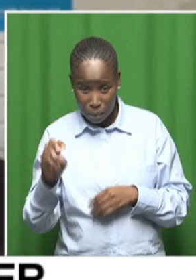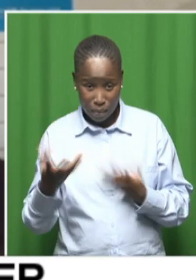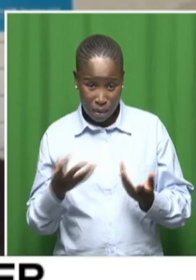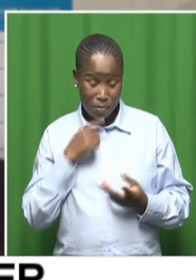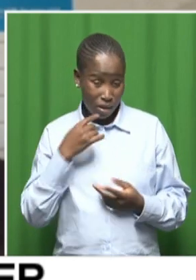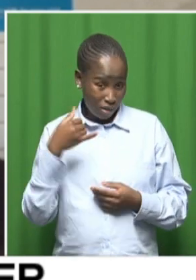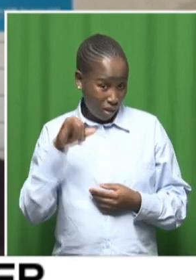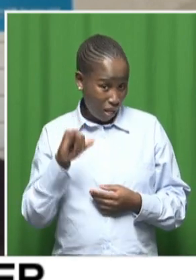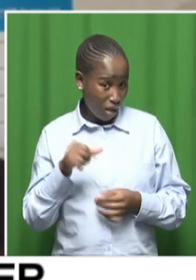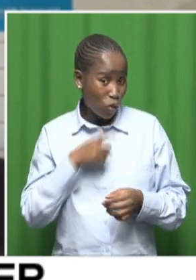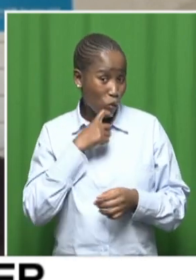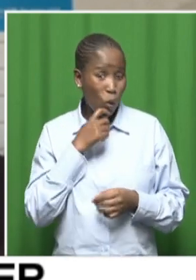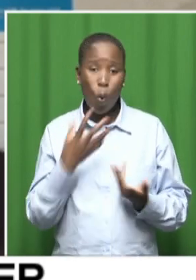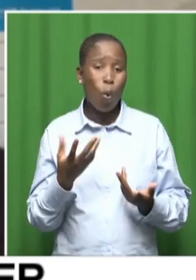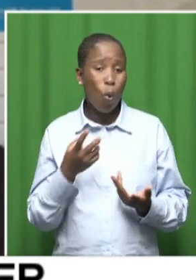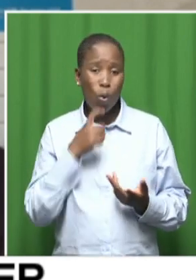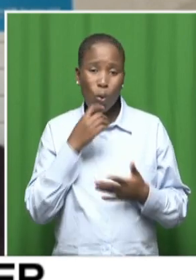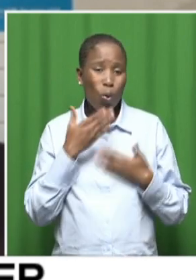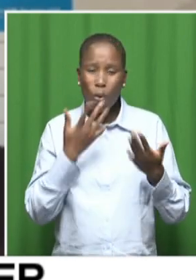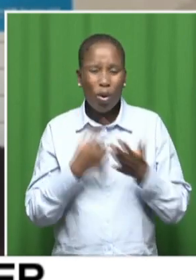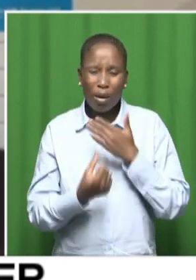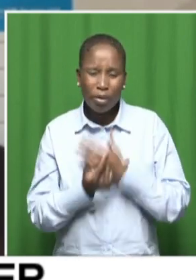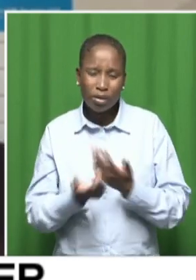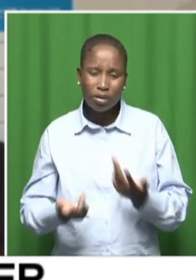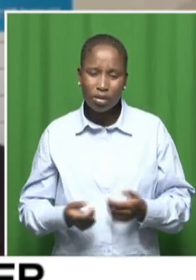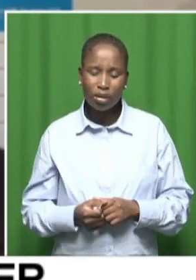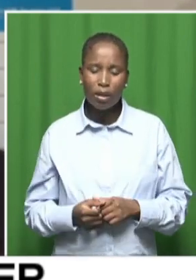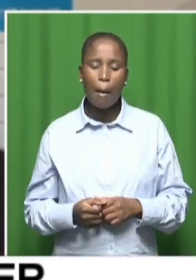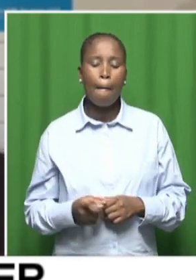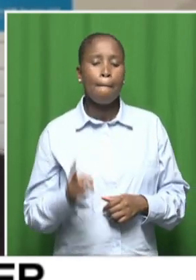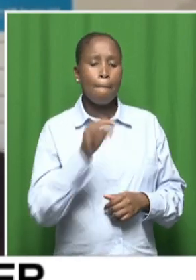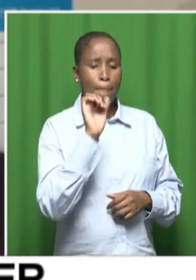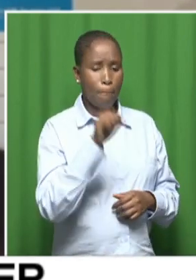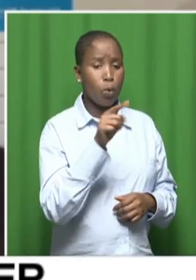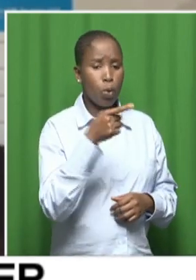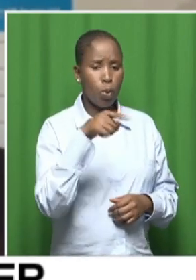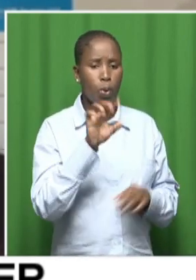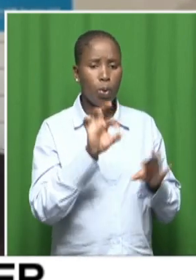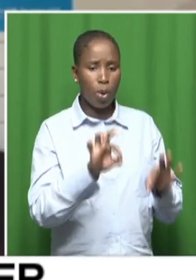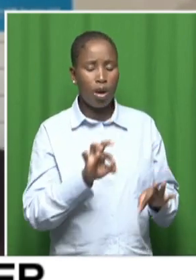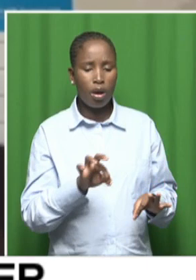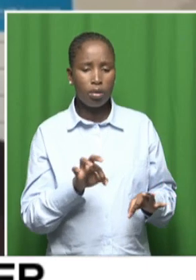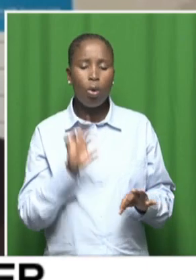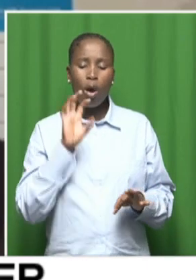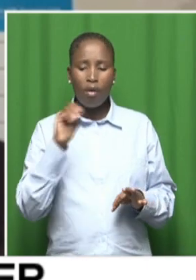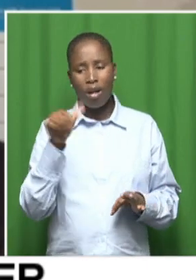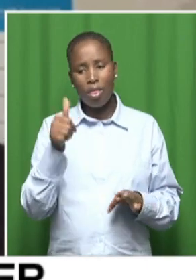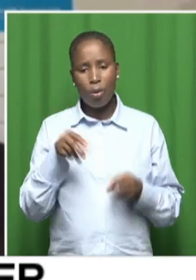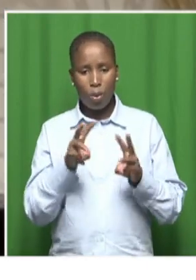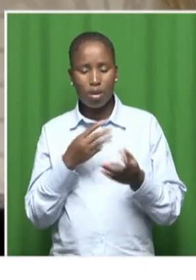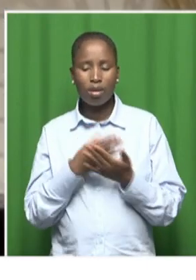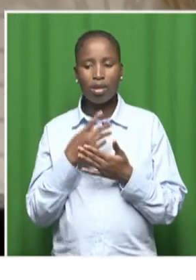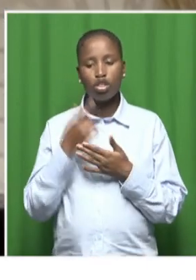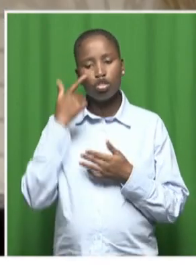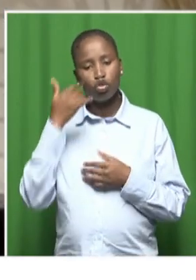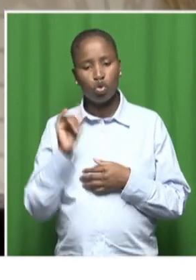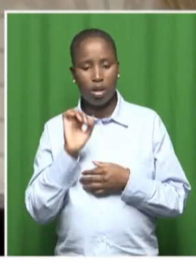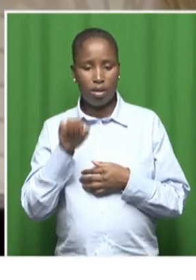this happening? Yeah, you're right. There are ways to check, and I think things do fall through the system.